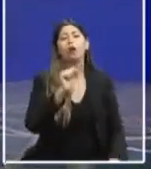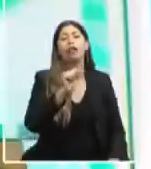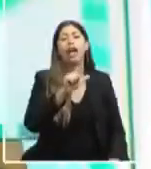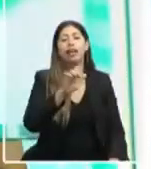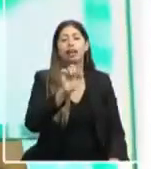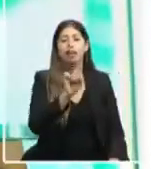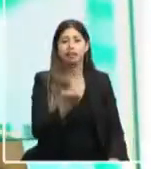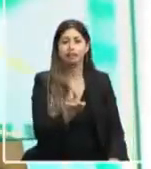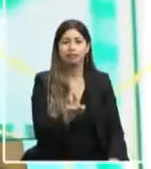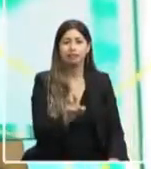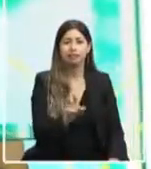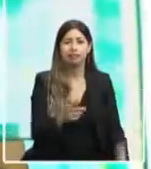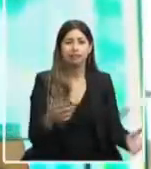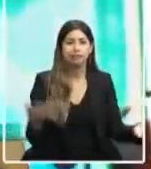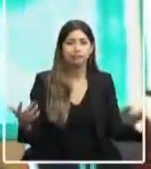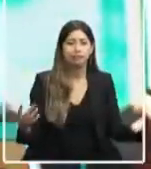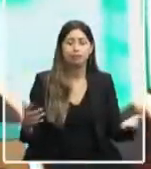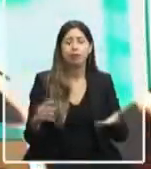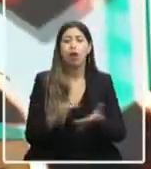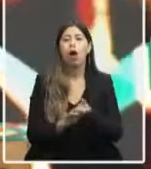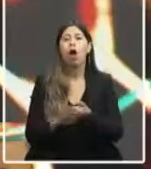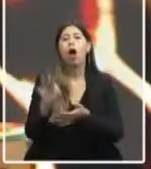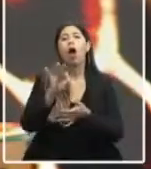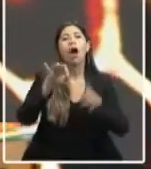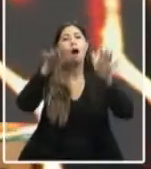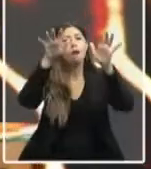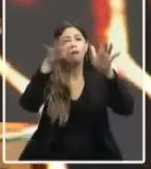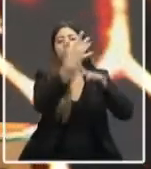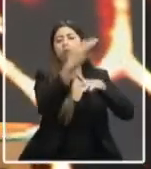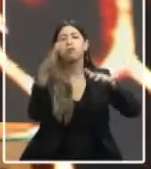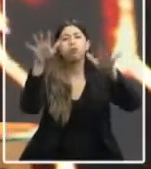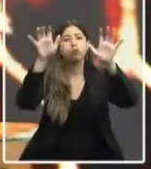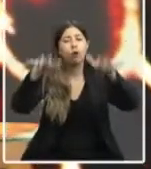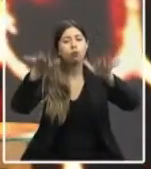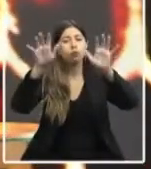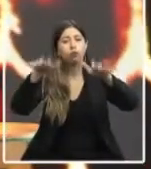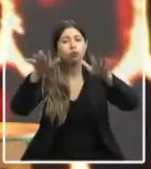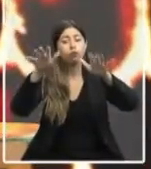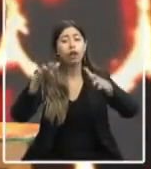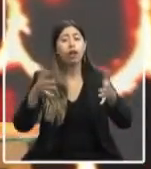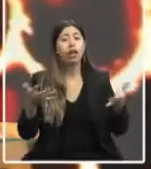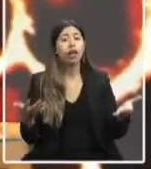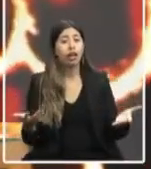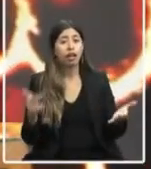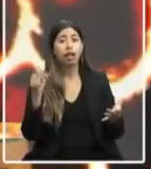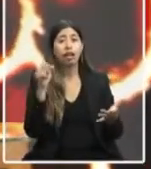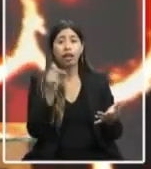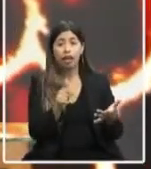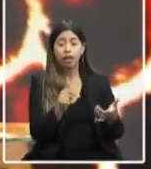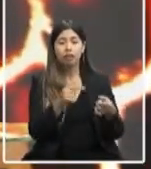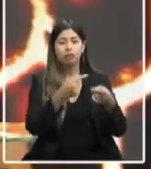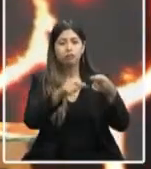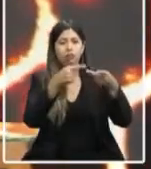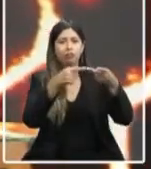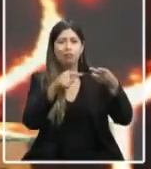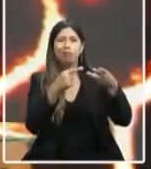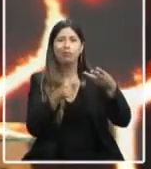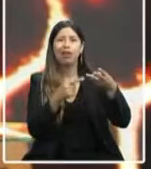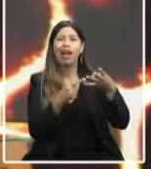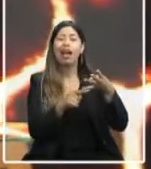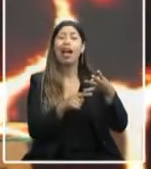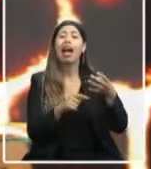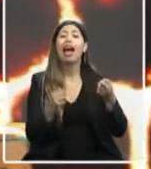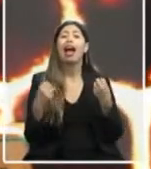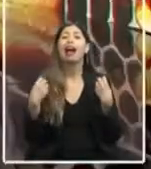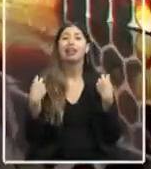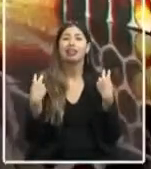rainforest, and so forth. Now, these assets are constantly giving rise to services on the